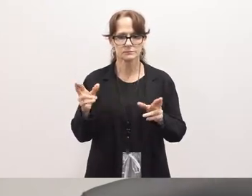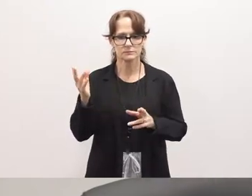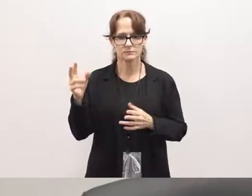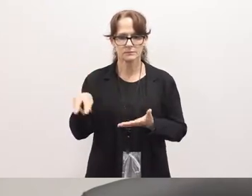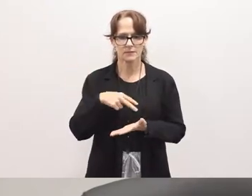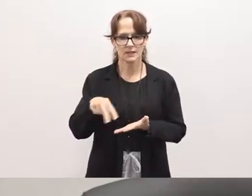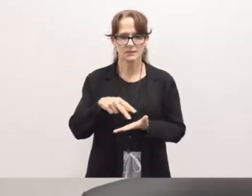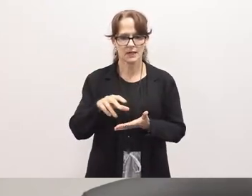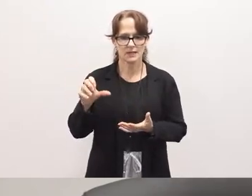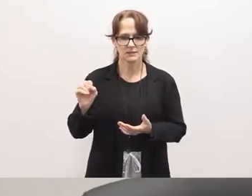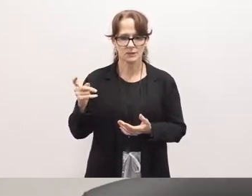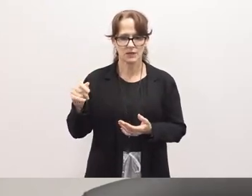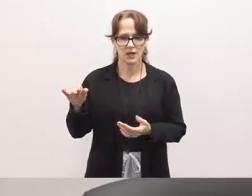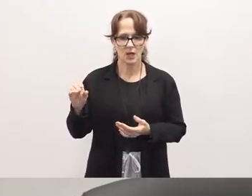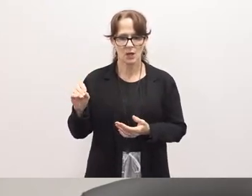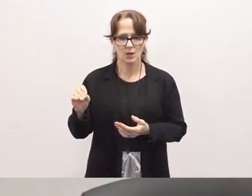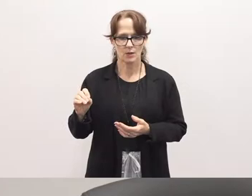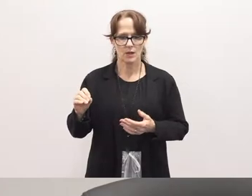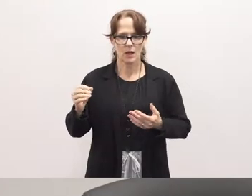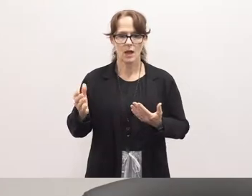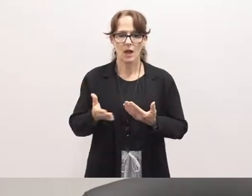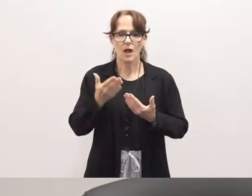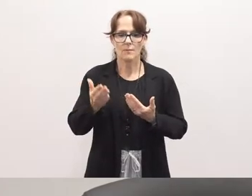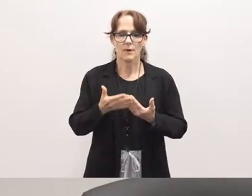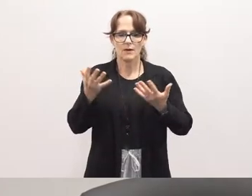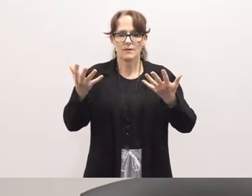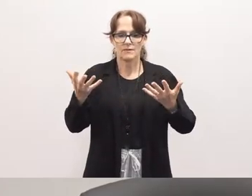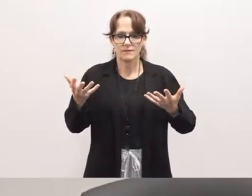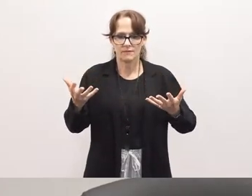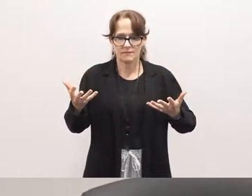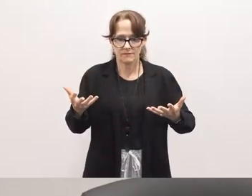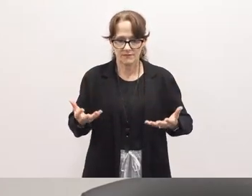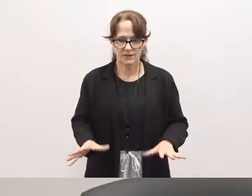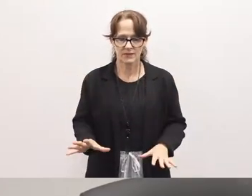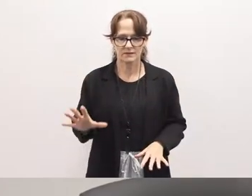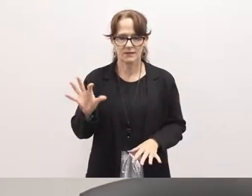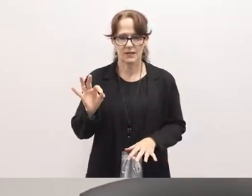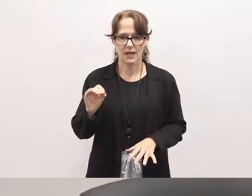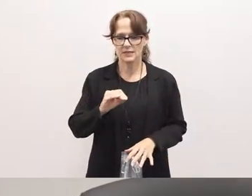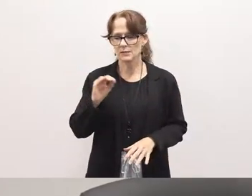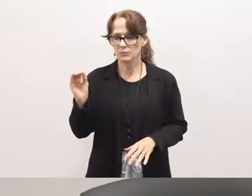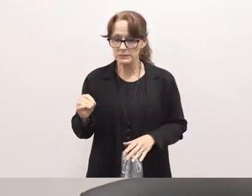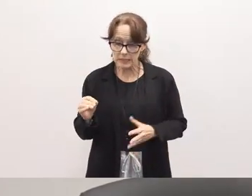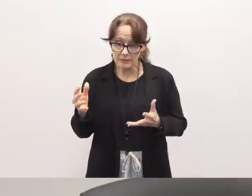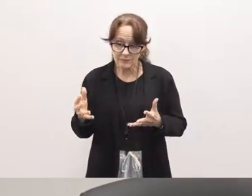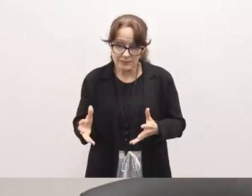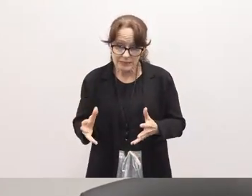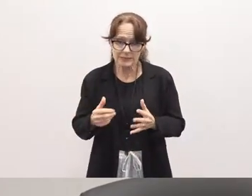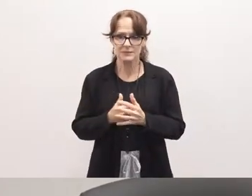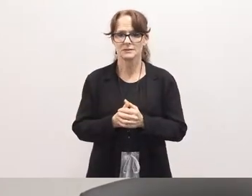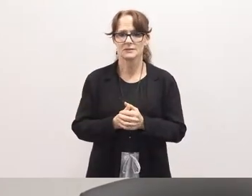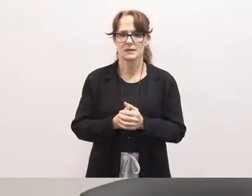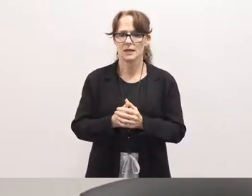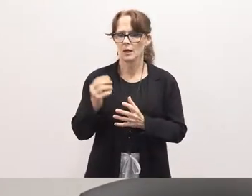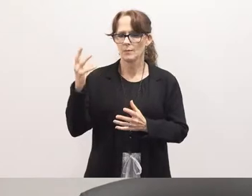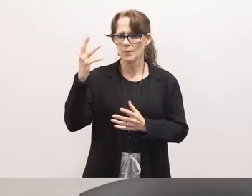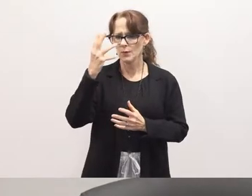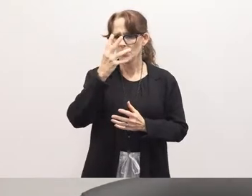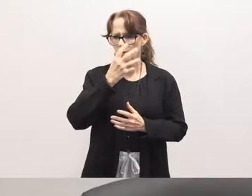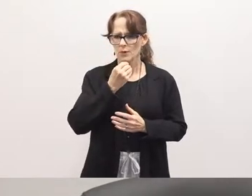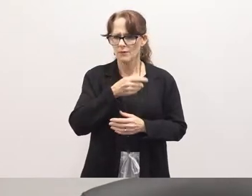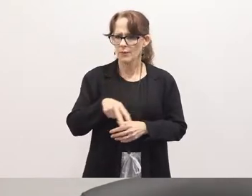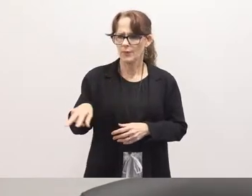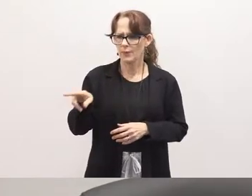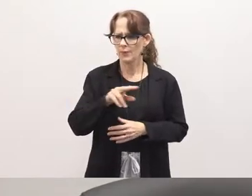dance studio that is not quite complete. It's almost completed, 90-something percent complete. Gorgeous,